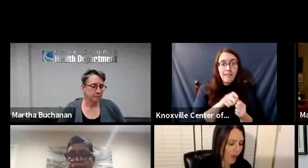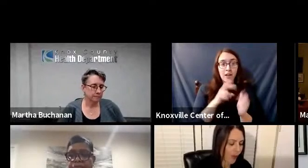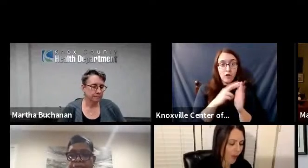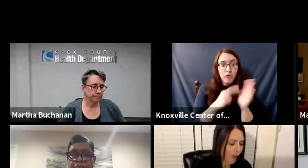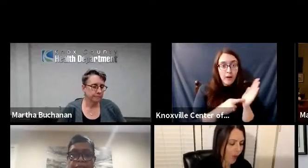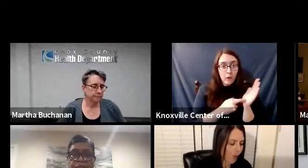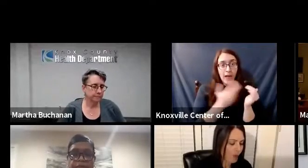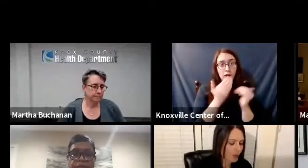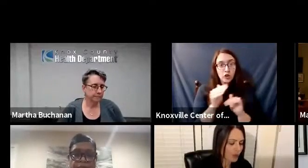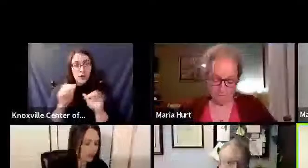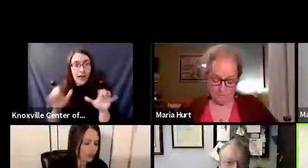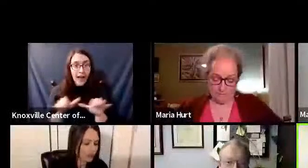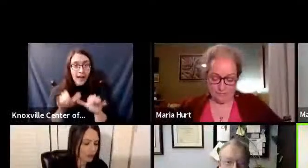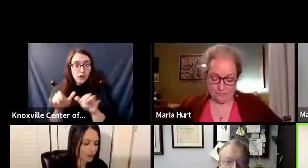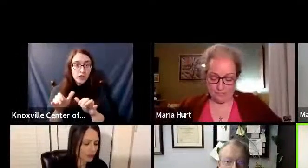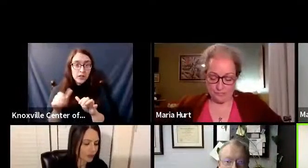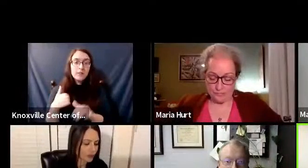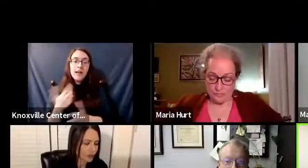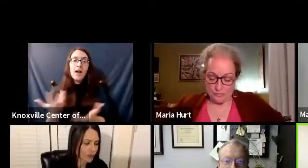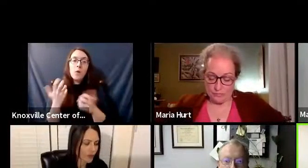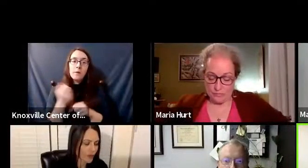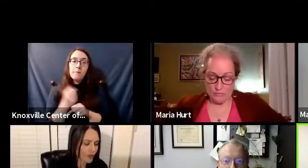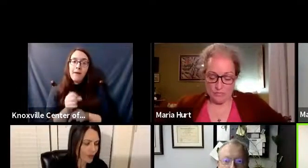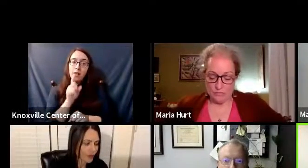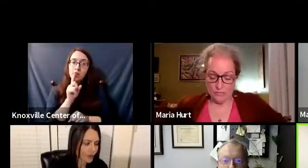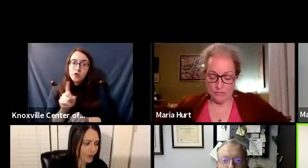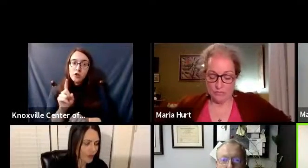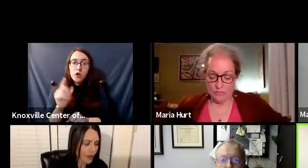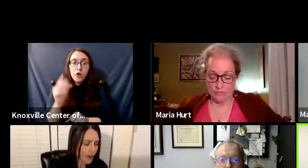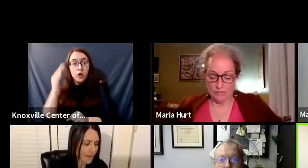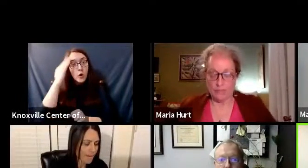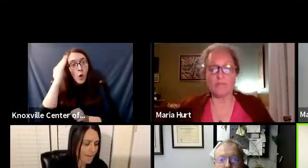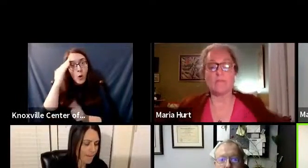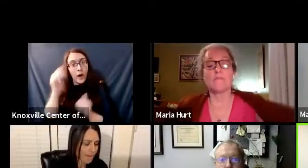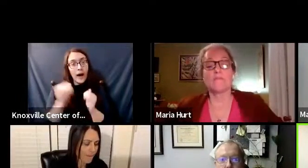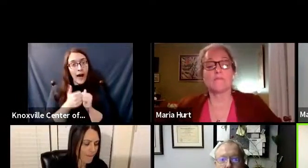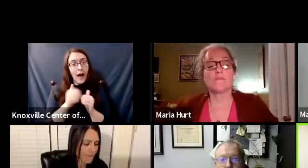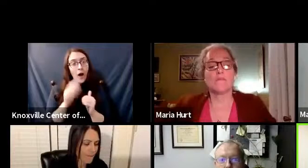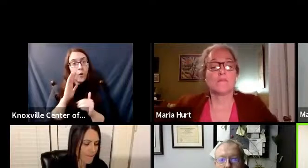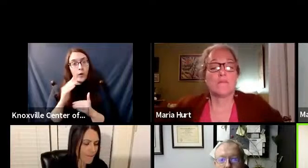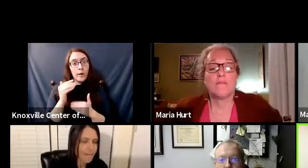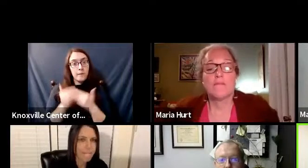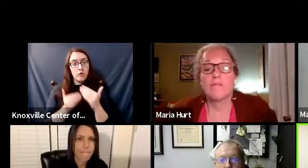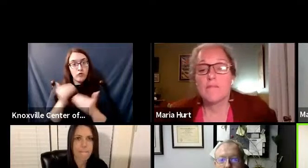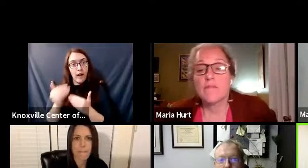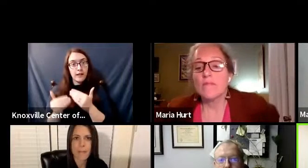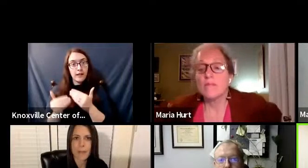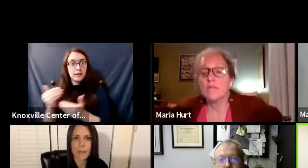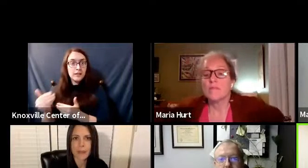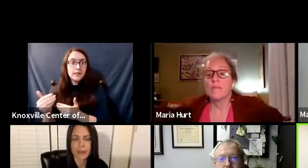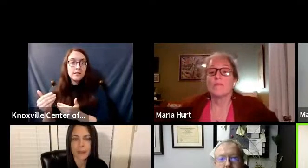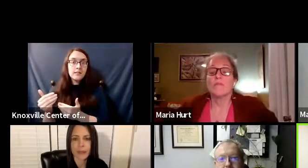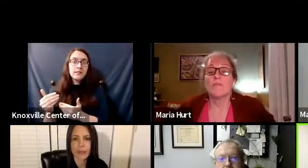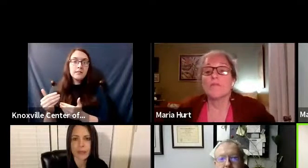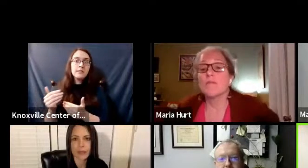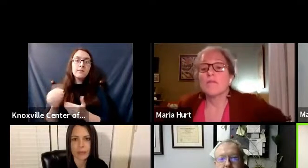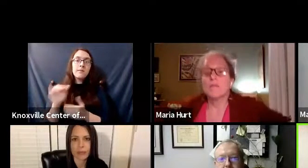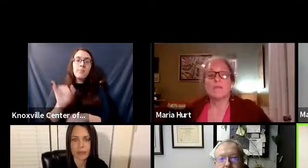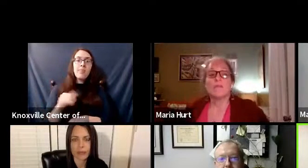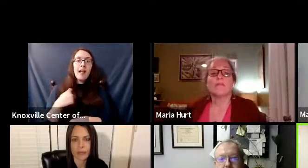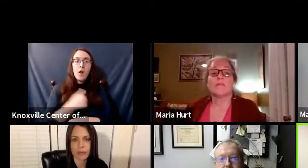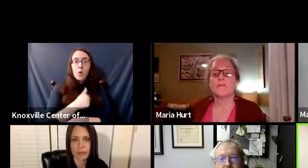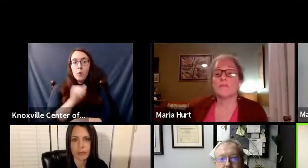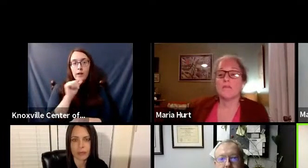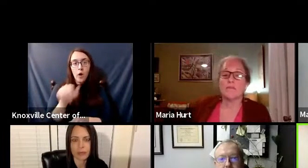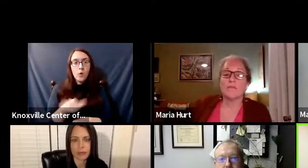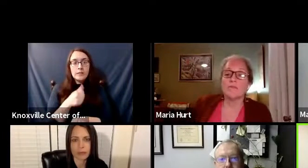that we're setting, just knowing how this is going to progress, that we don't